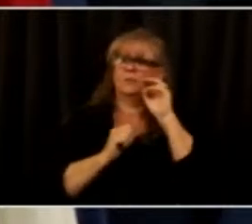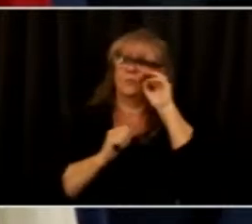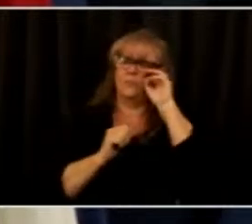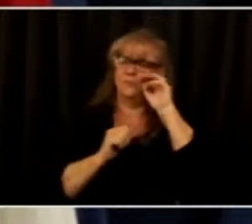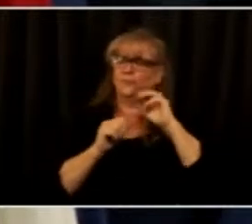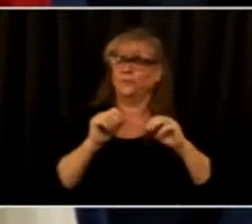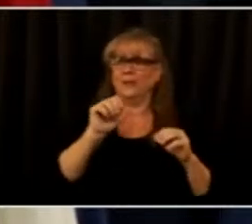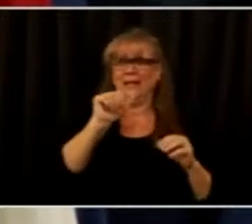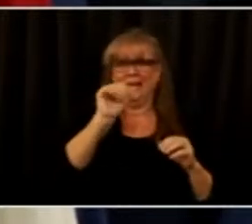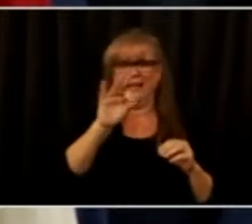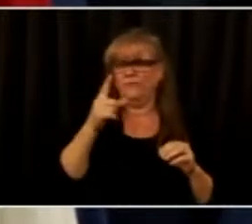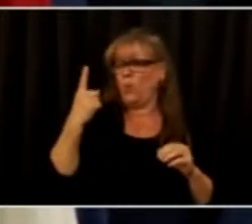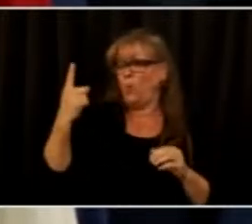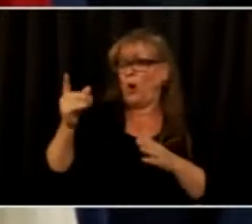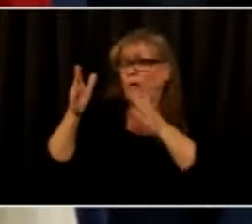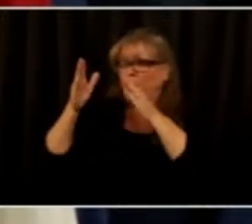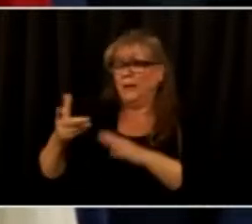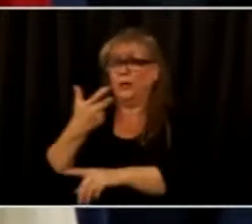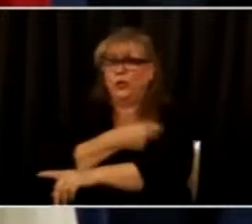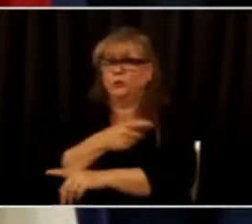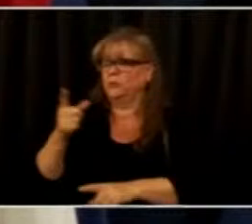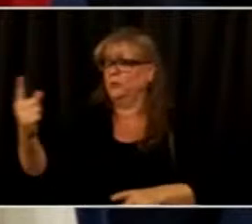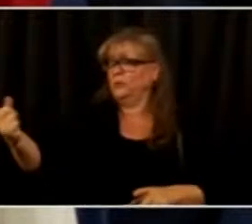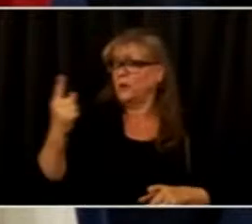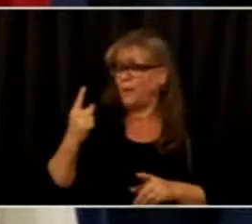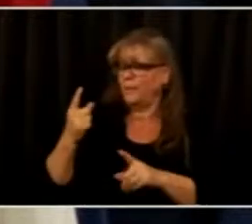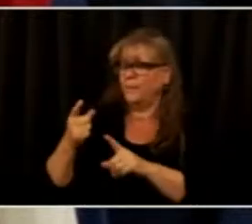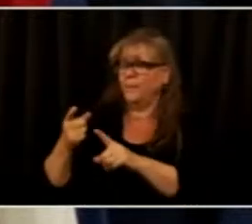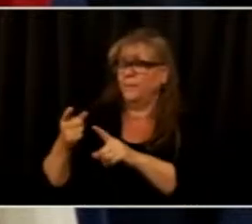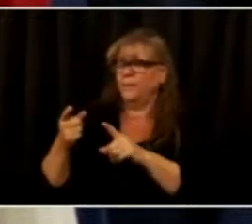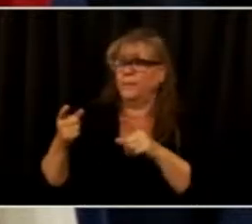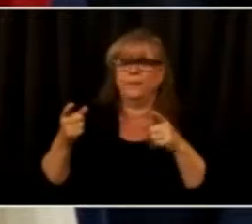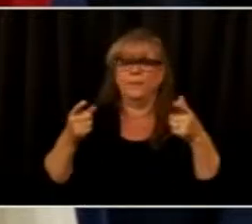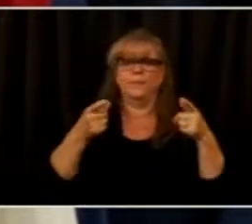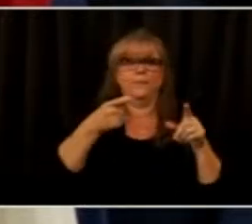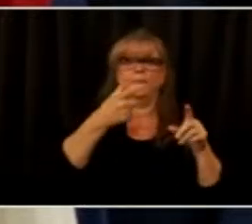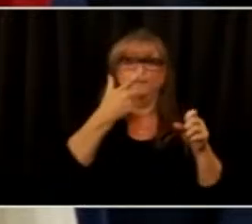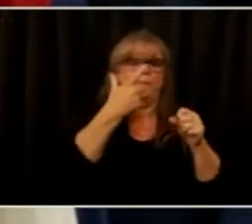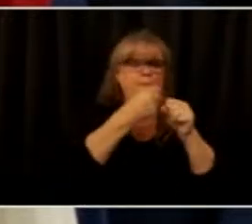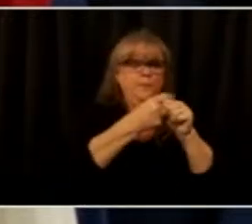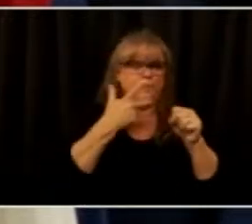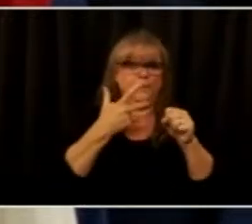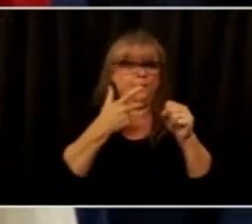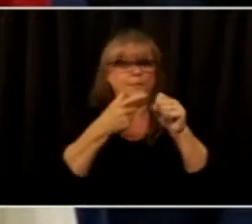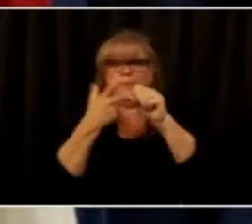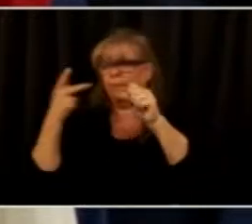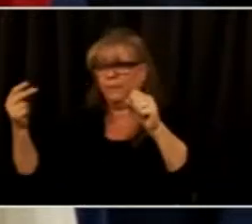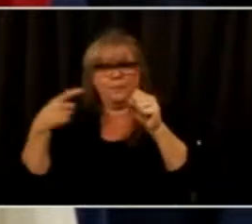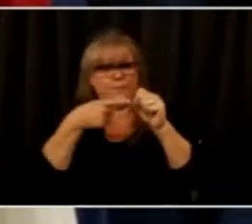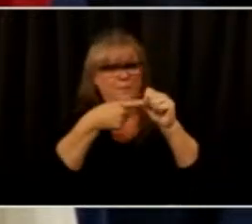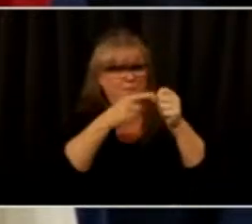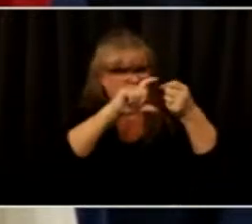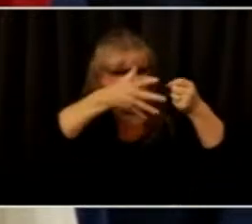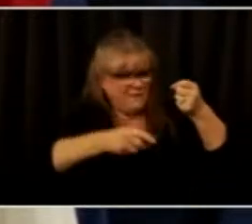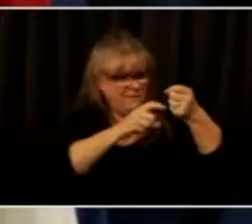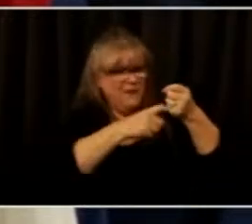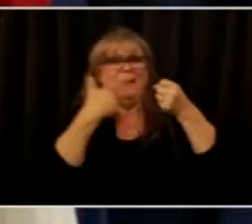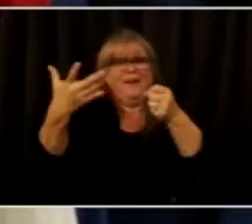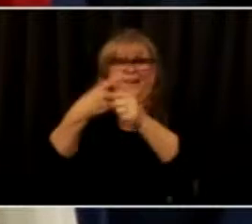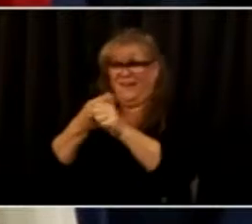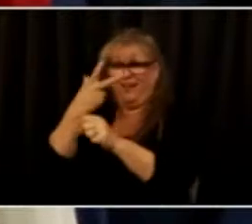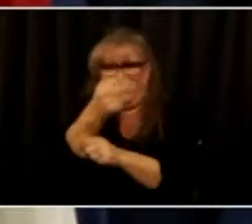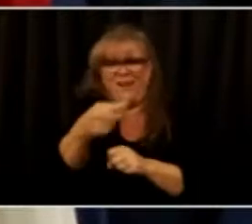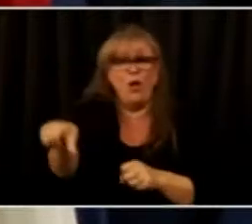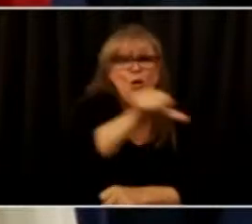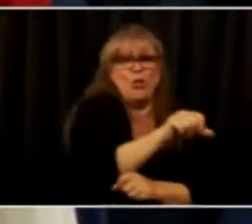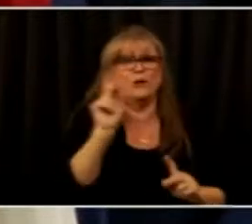the vial is punctured and that vaccine is given. Our partners will now be able to have the vaccine up to 2 weeks instead